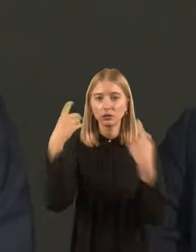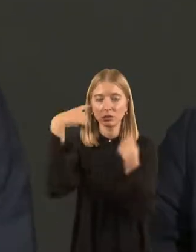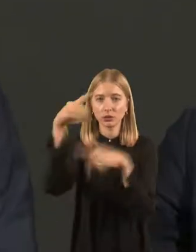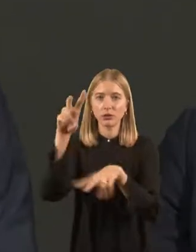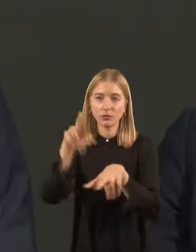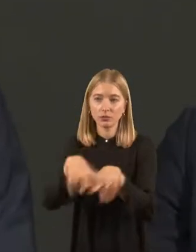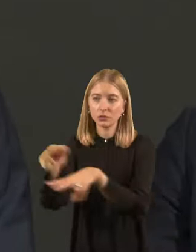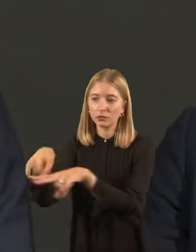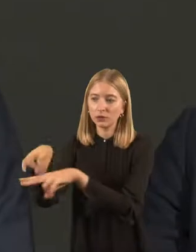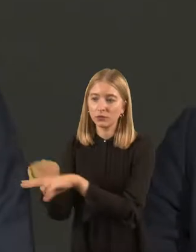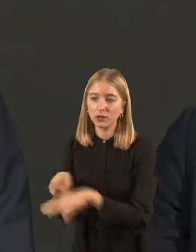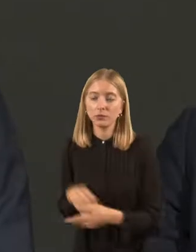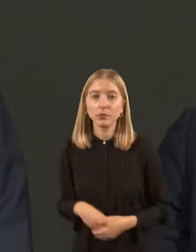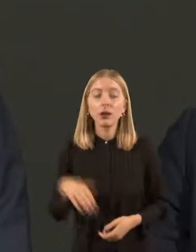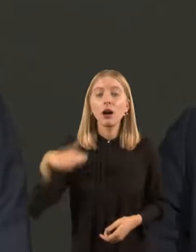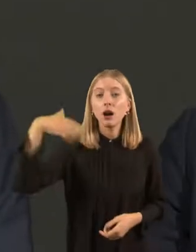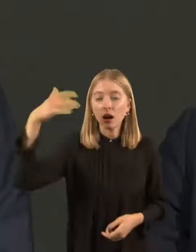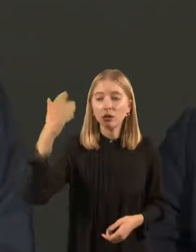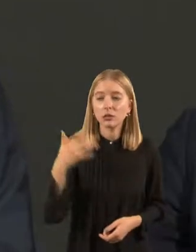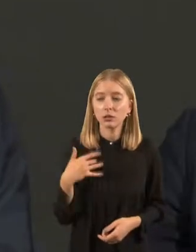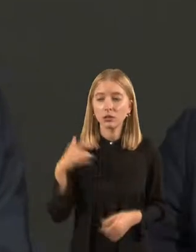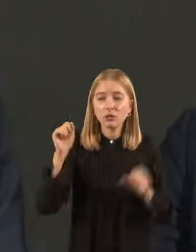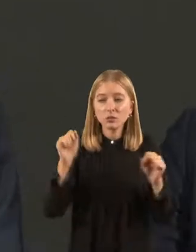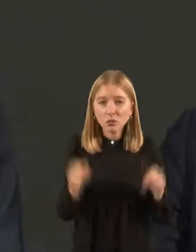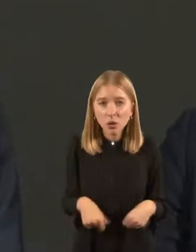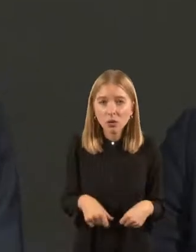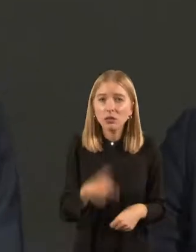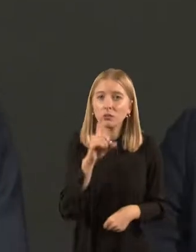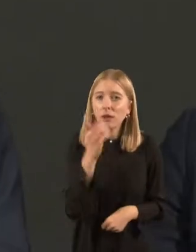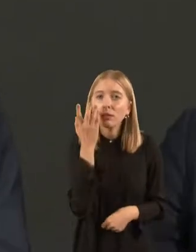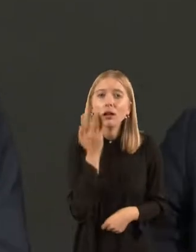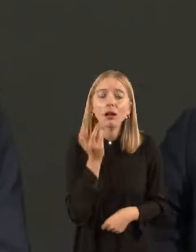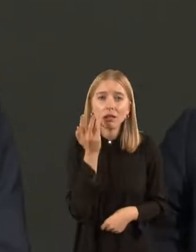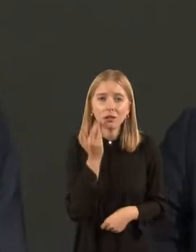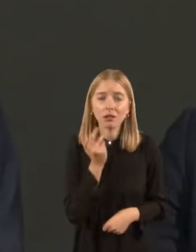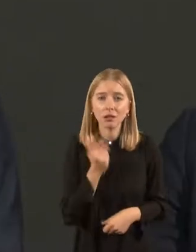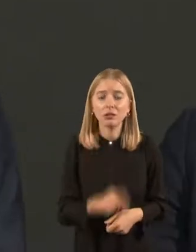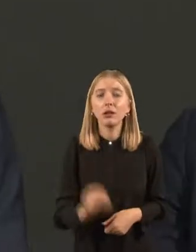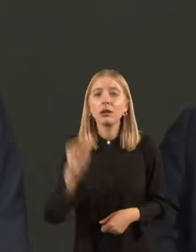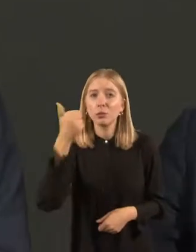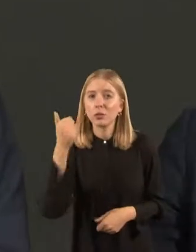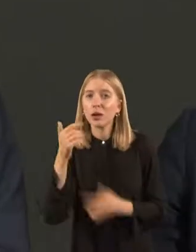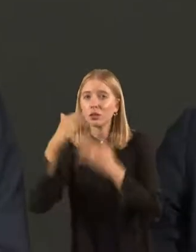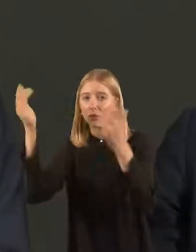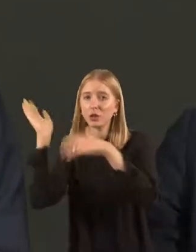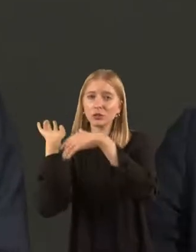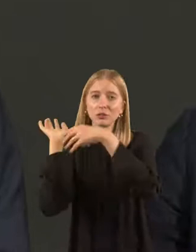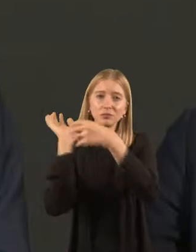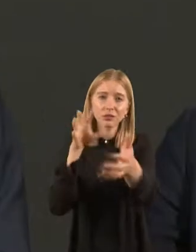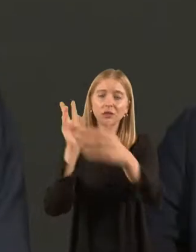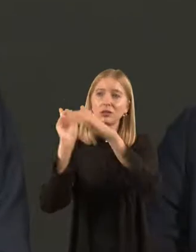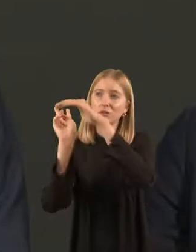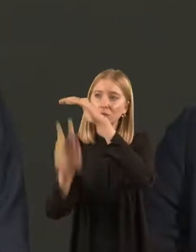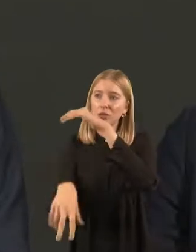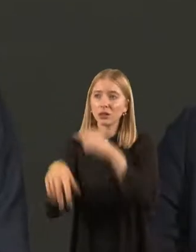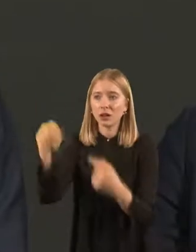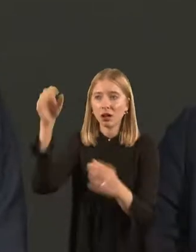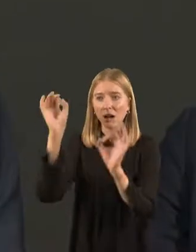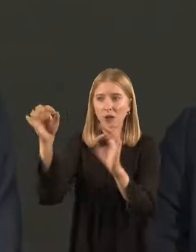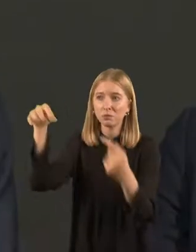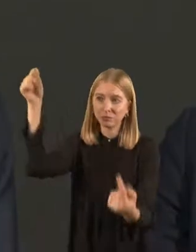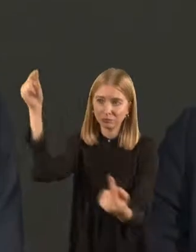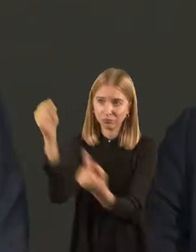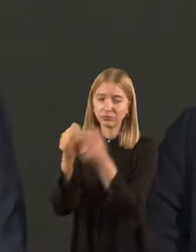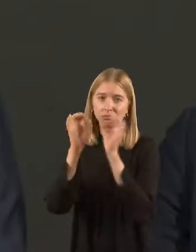for cars of employees. Well, maybe in the future it is possible,